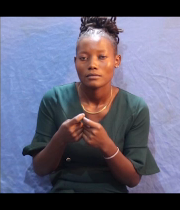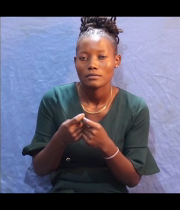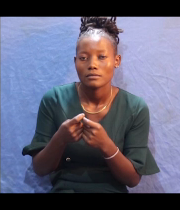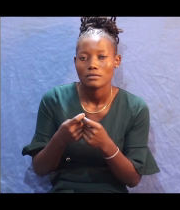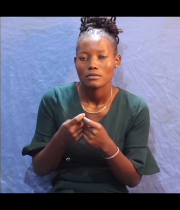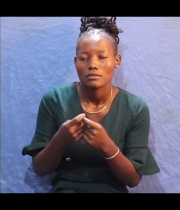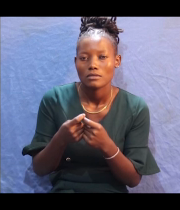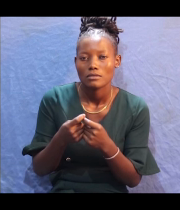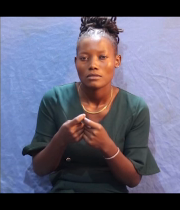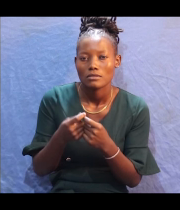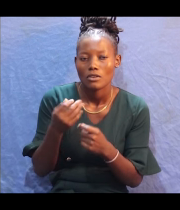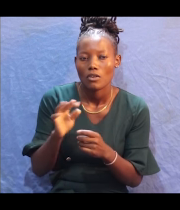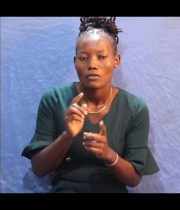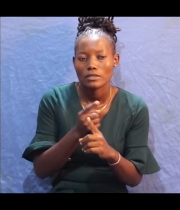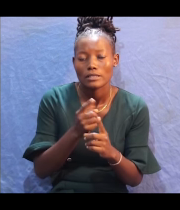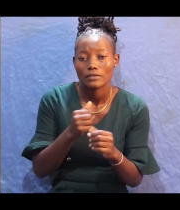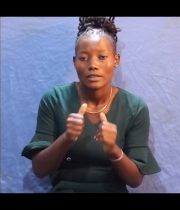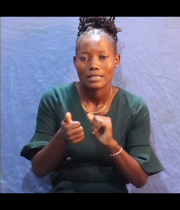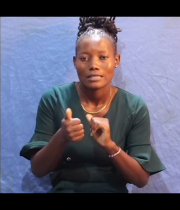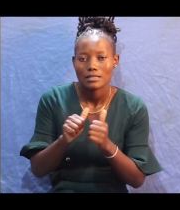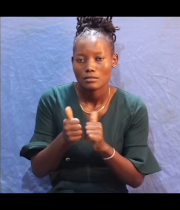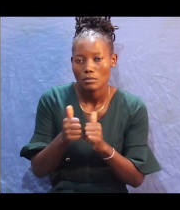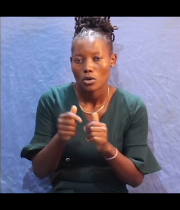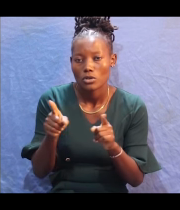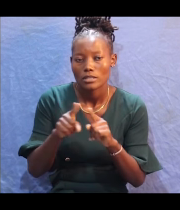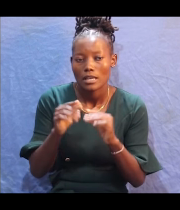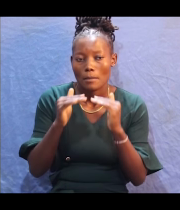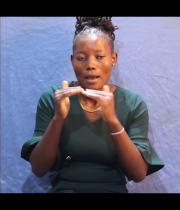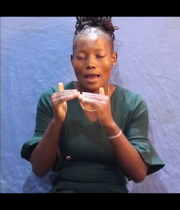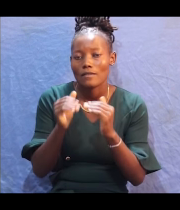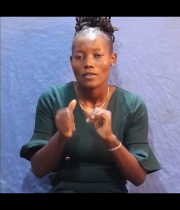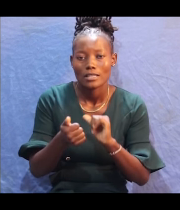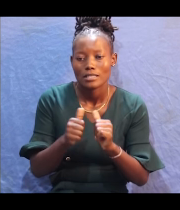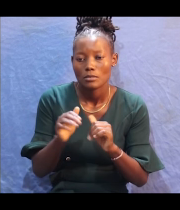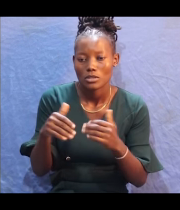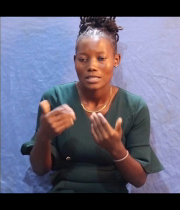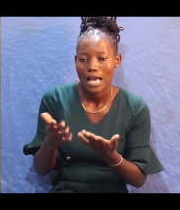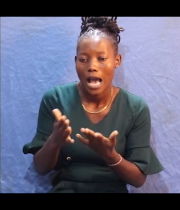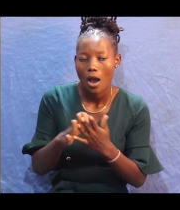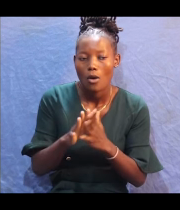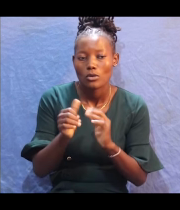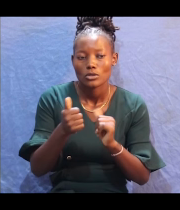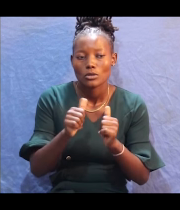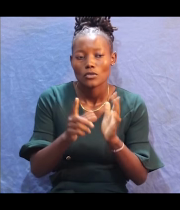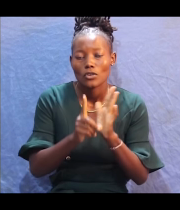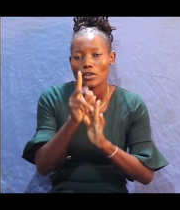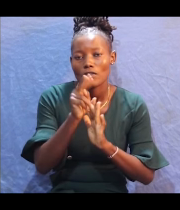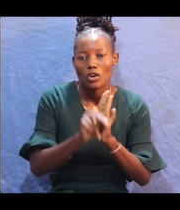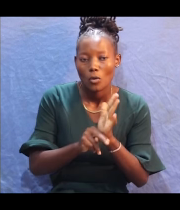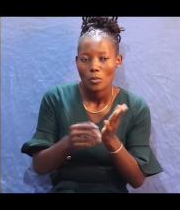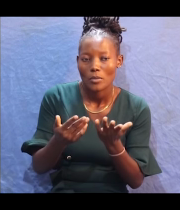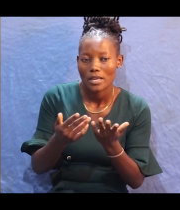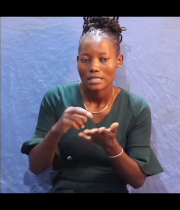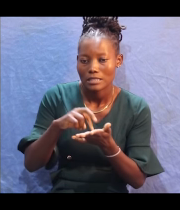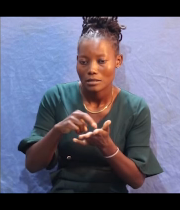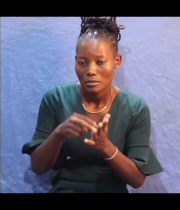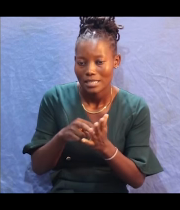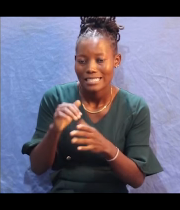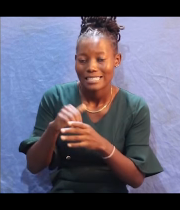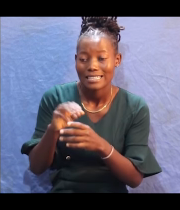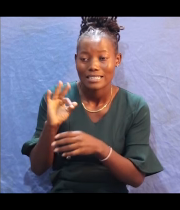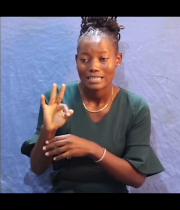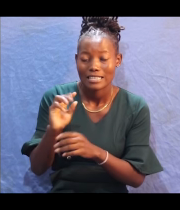spectrum of sport plus and plus sport, or how do we in sport for development divide sport into 3